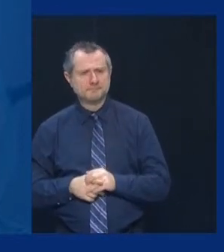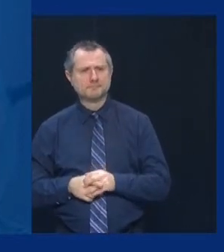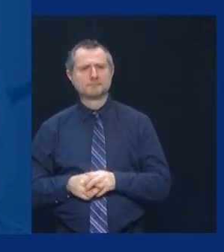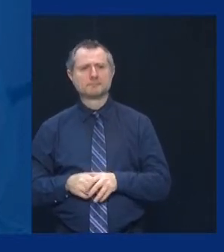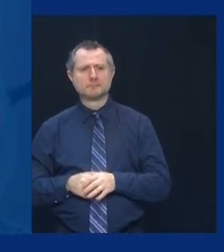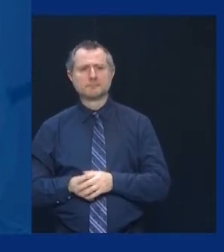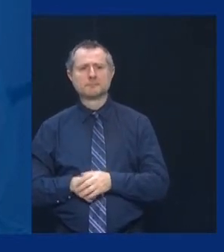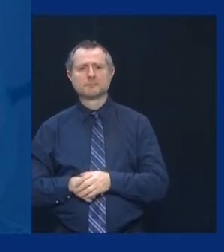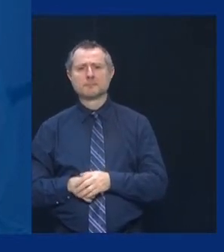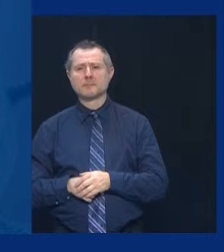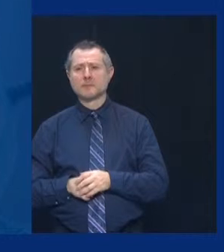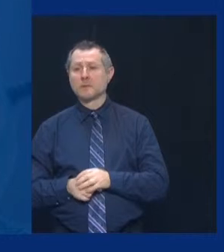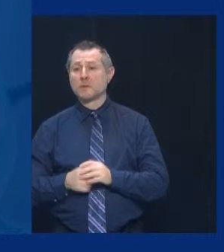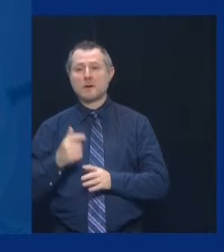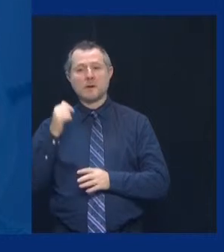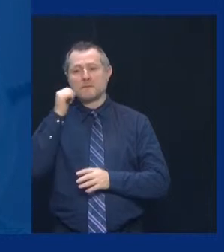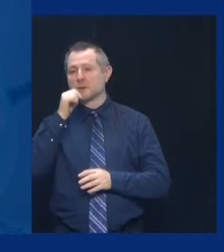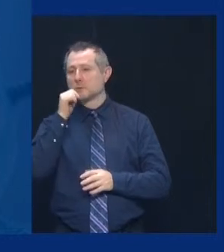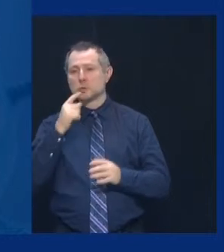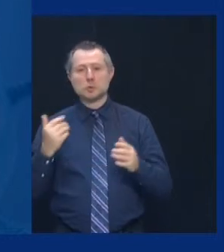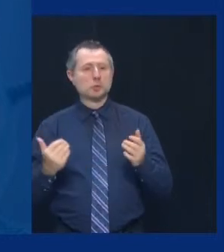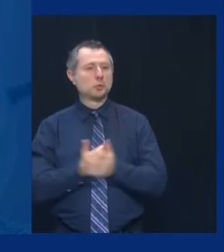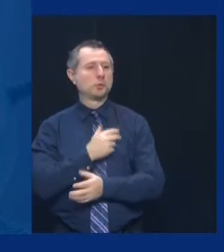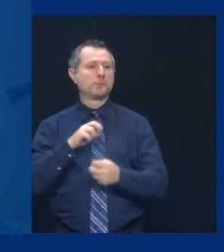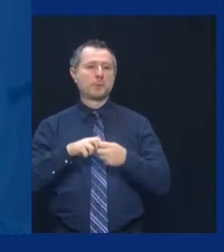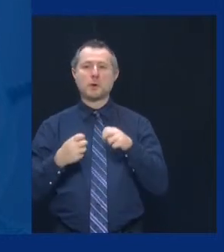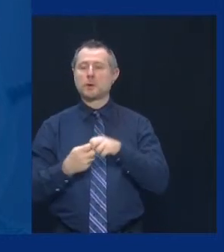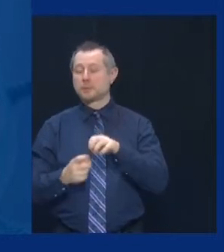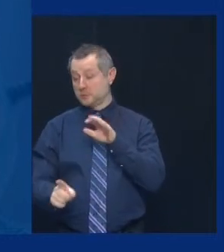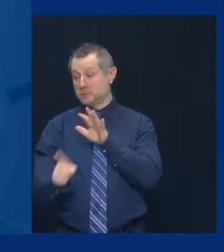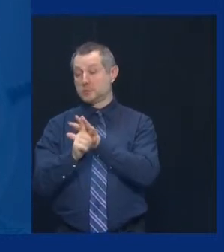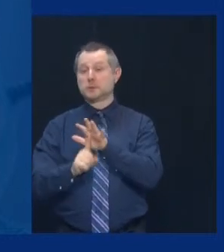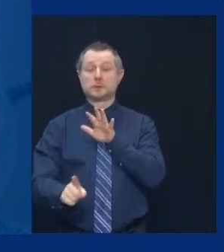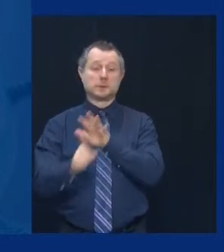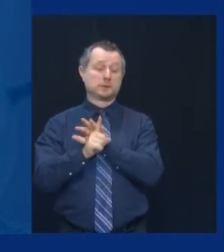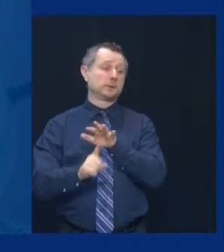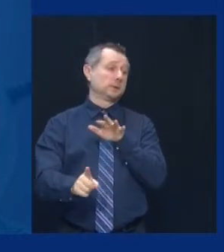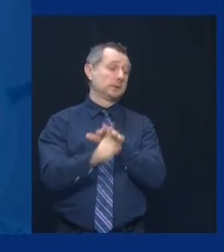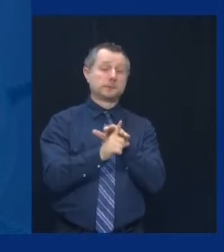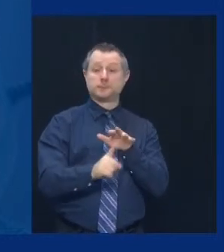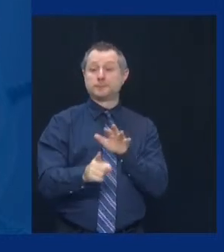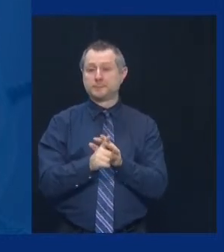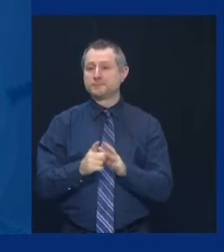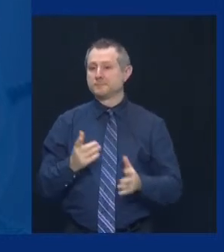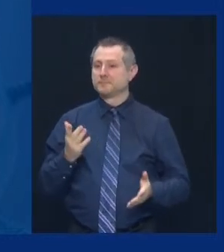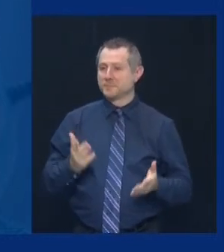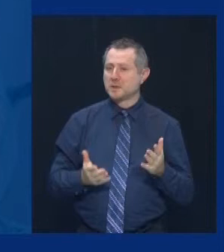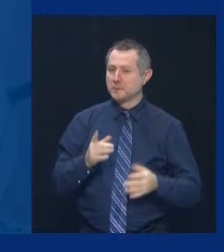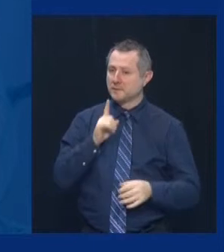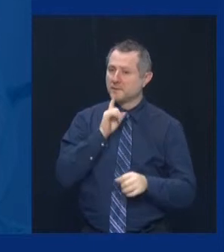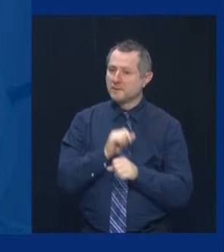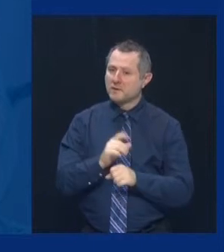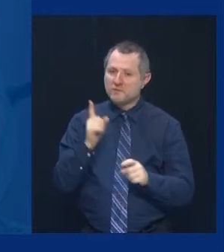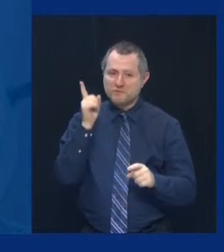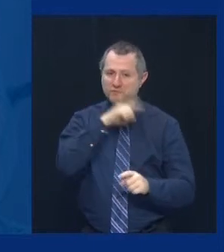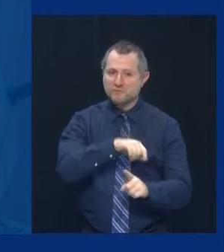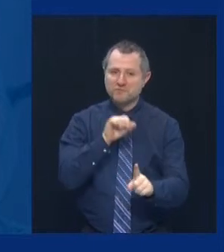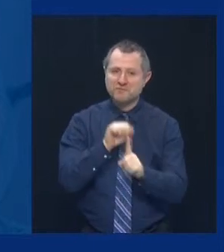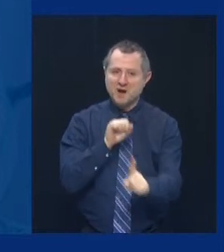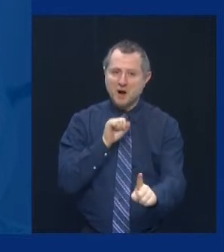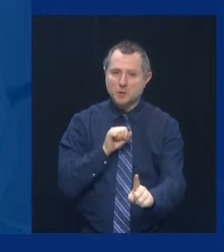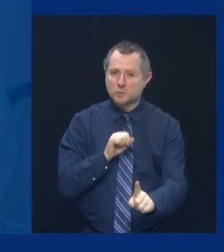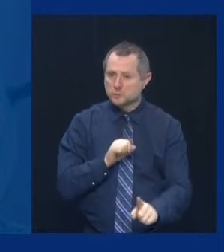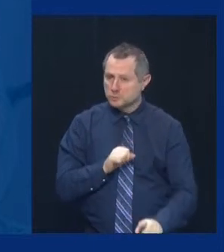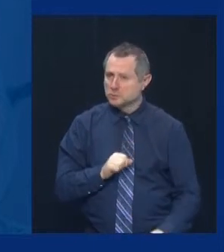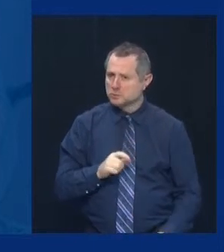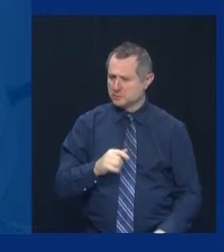because every day is a new issue to deal with. Possible fraud by a healthcare